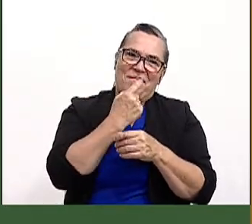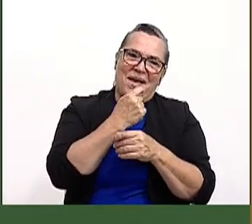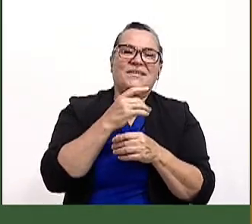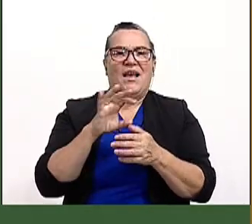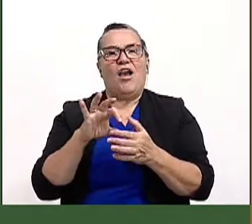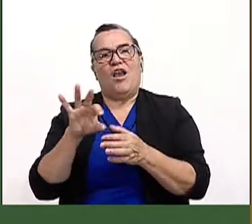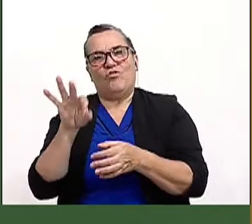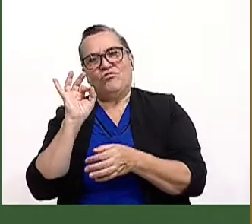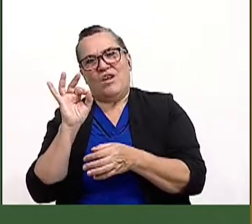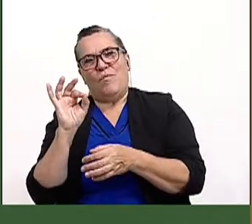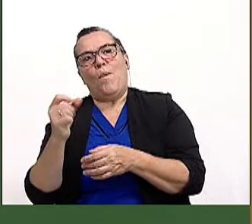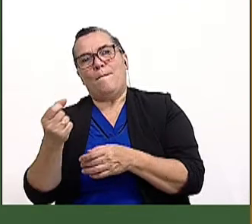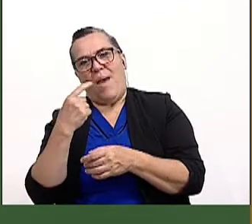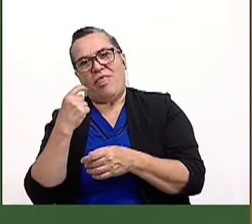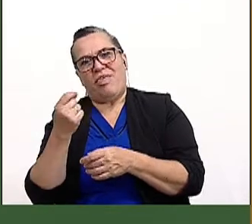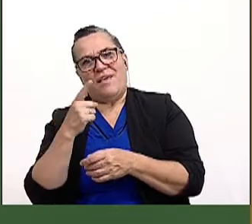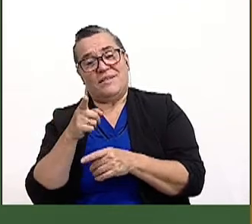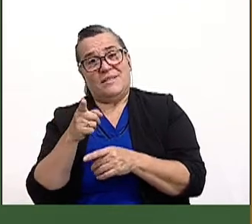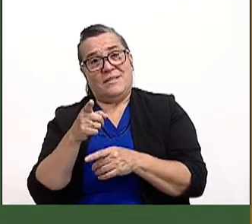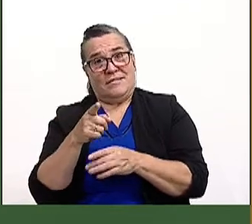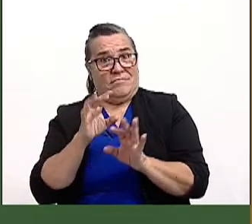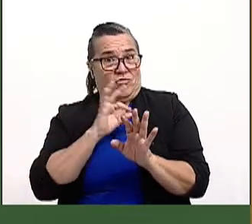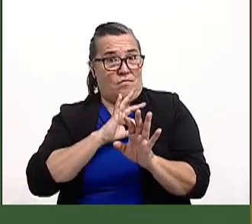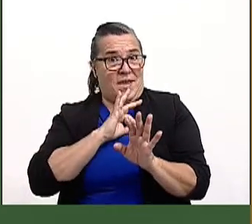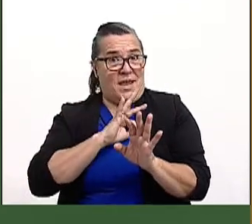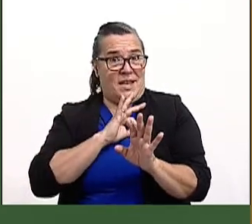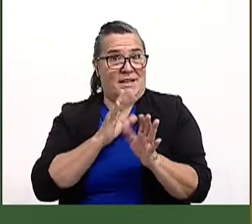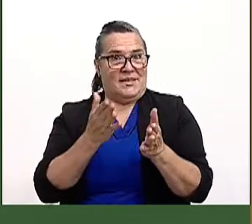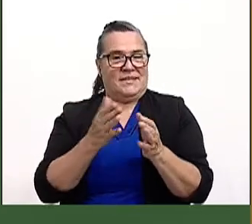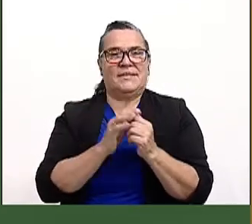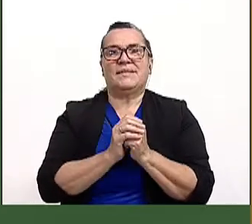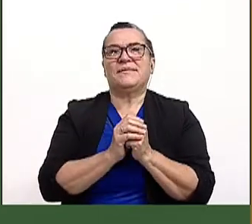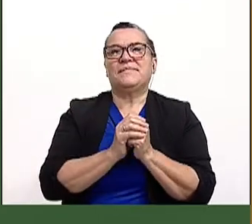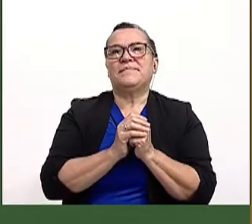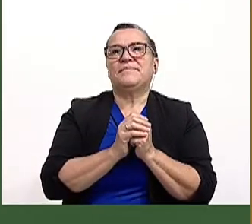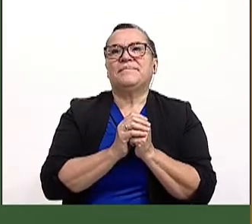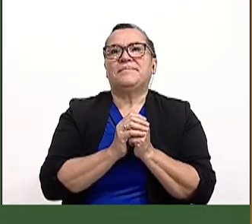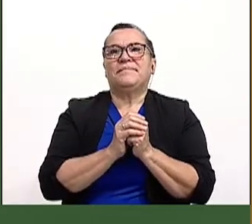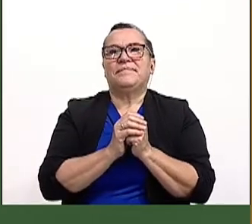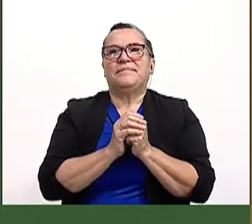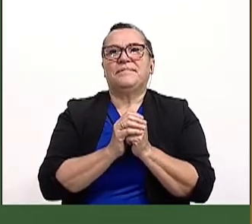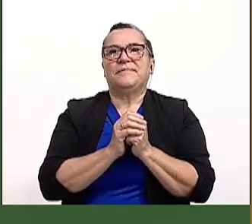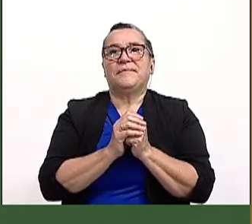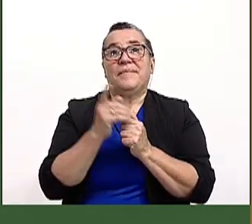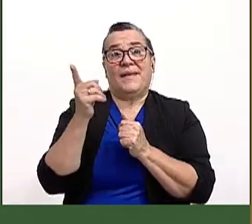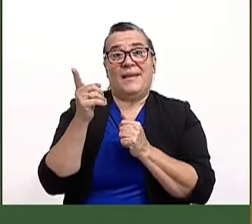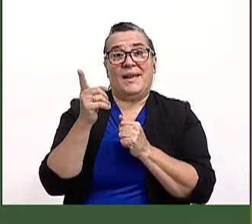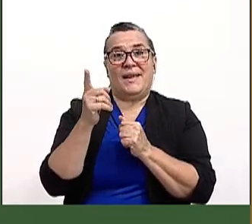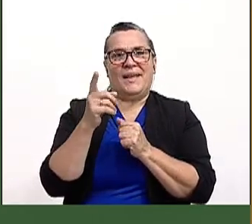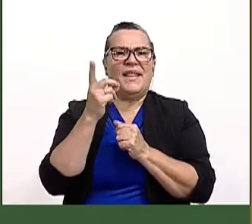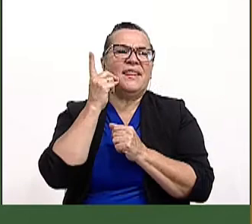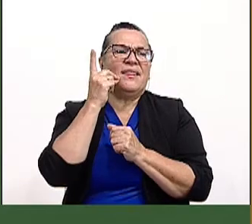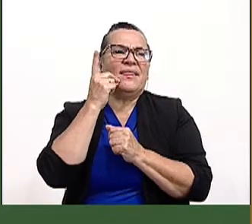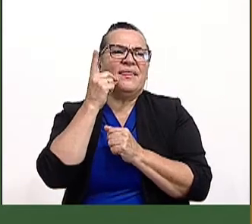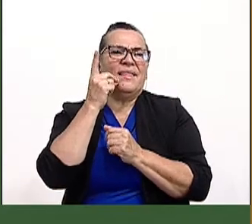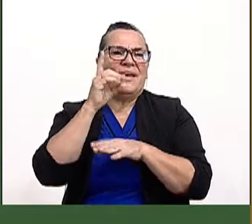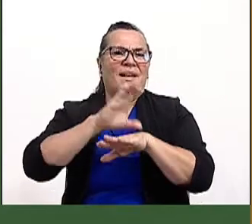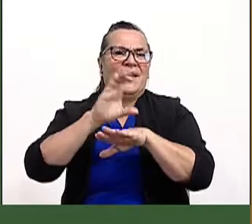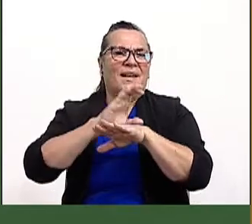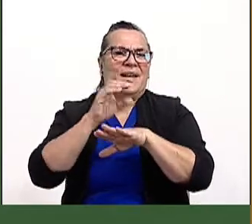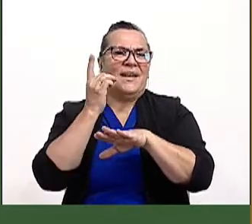and they are goods, right? Okay, number 2. Here we have the dental